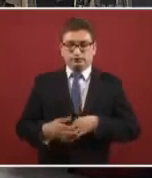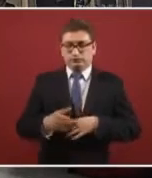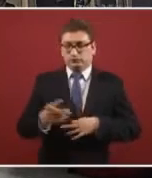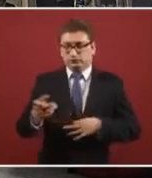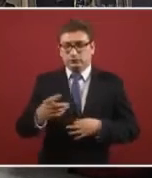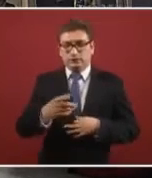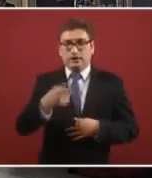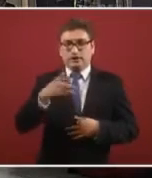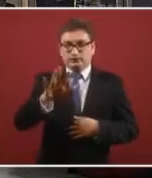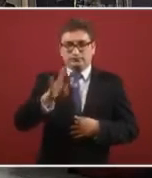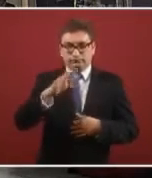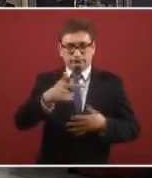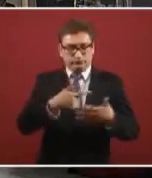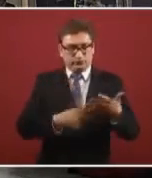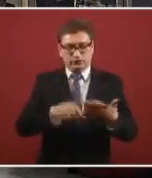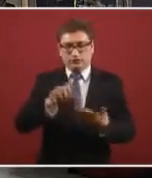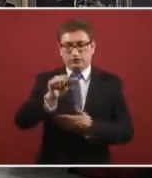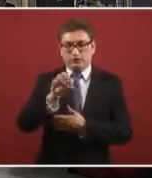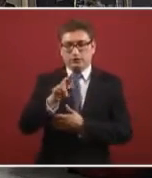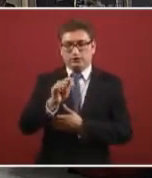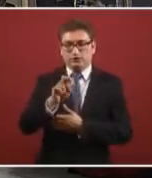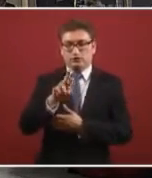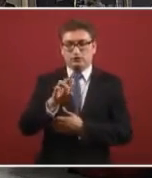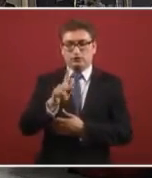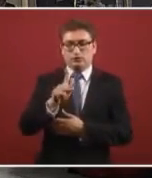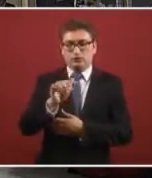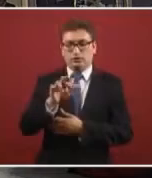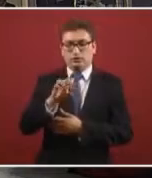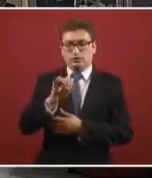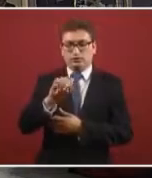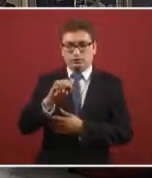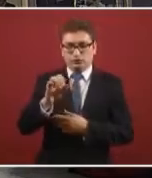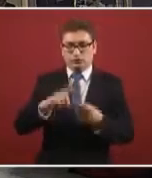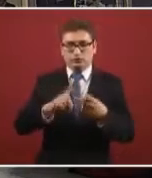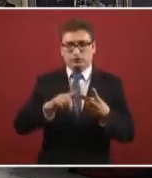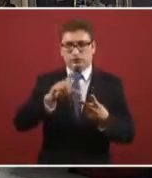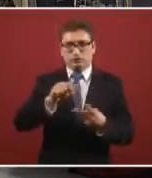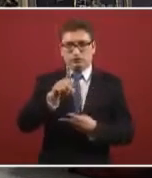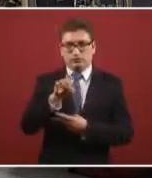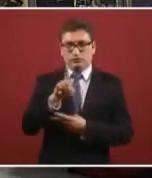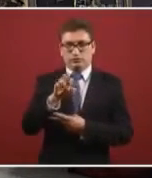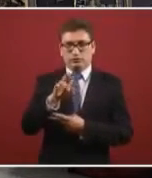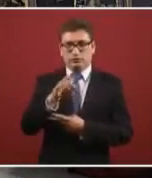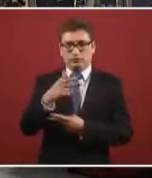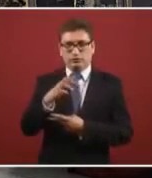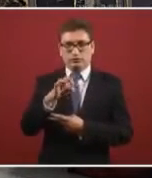list. here it is, the list from